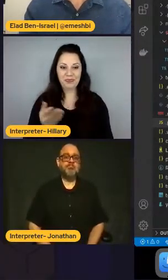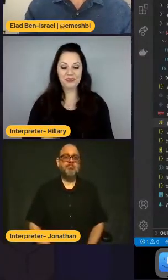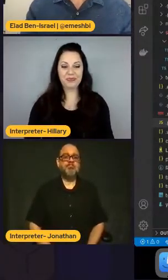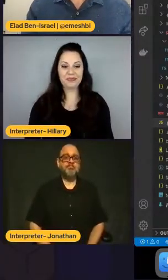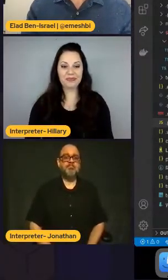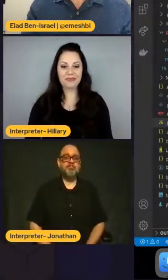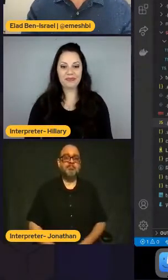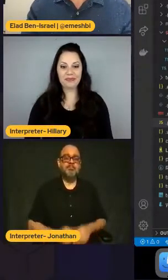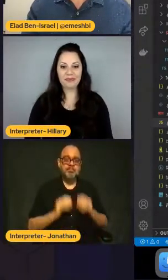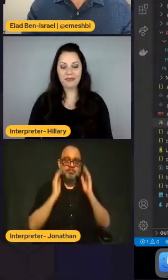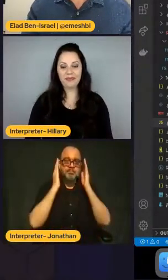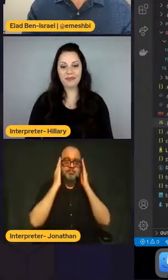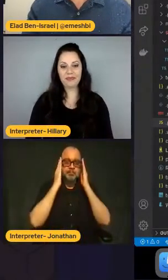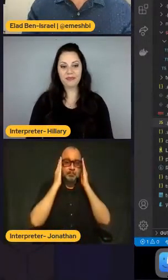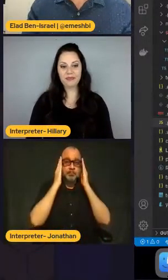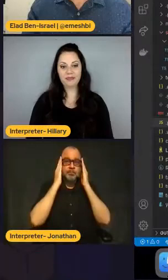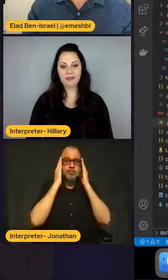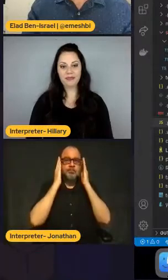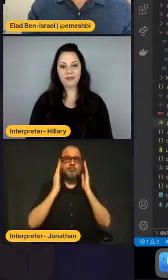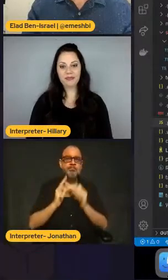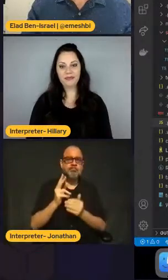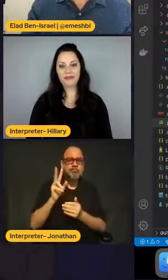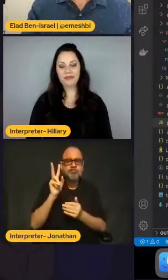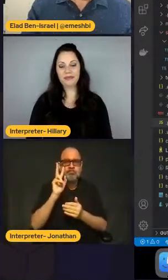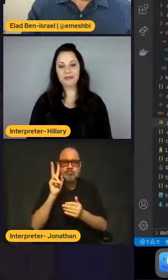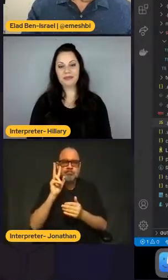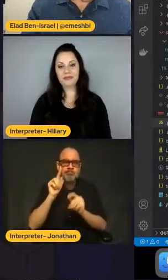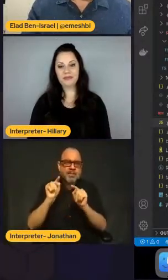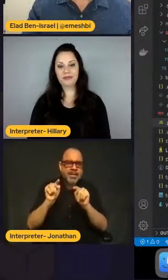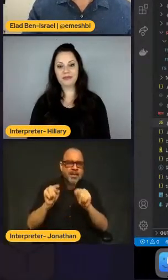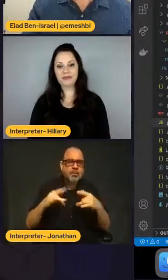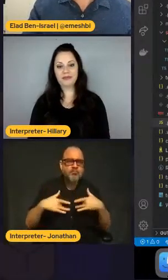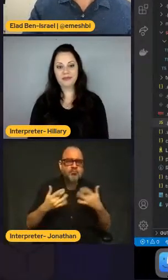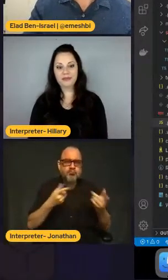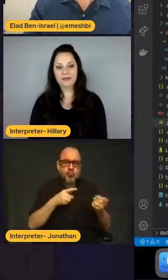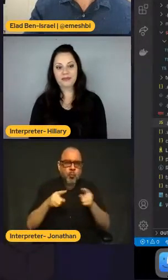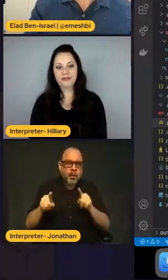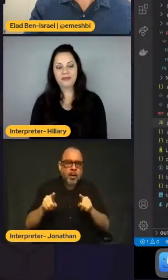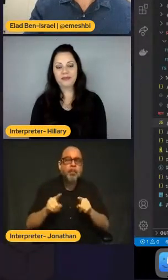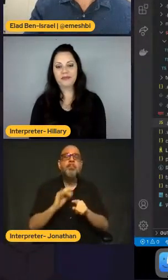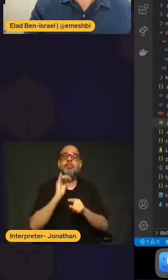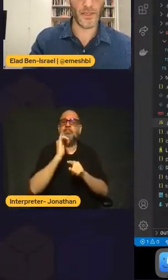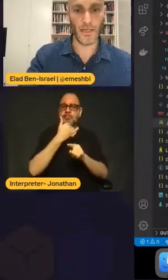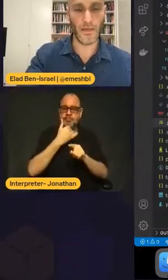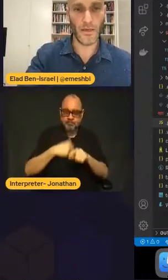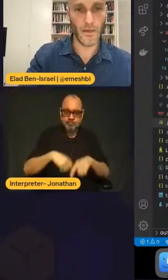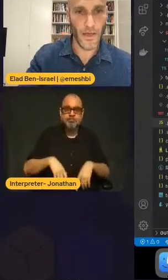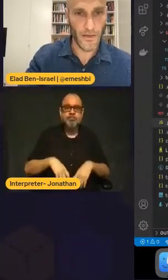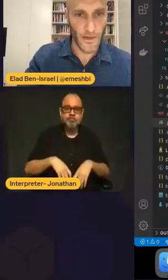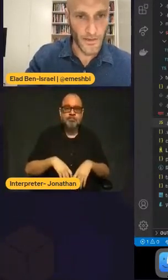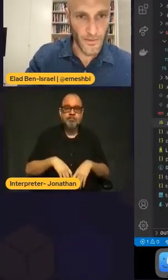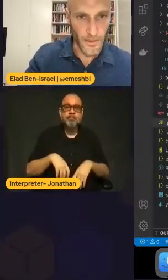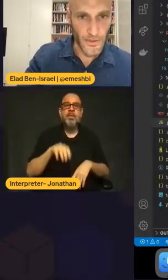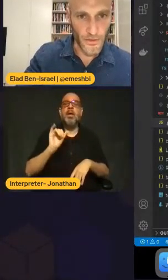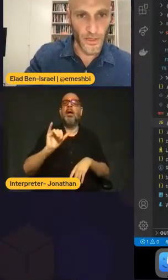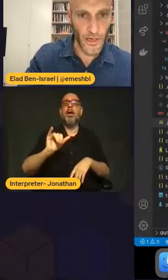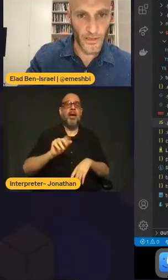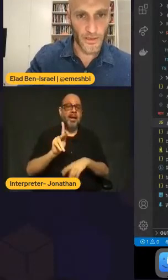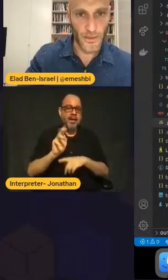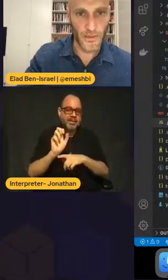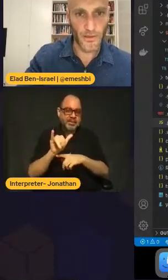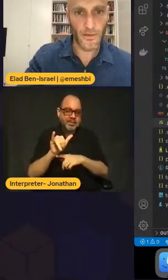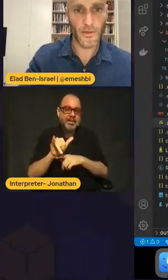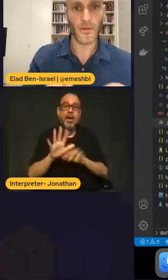And then let's see what's happening here. Some error. Oh, ID. No, it was key, and that has to be